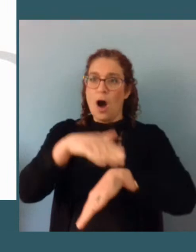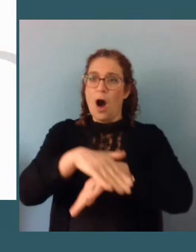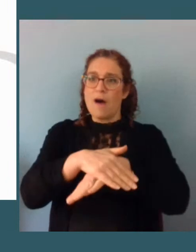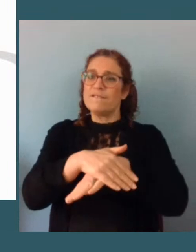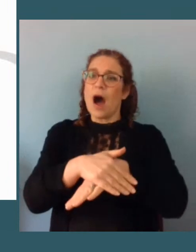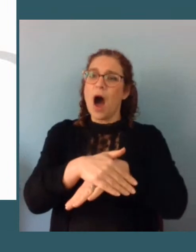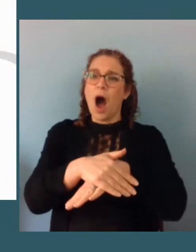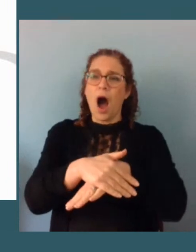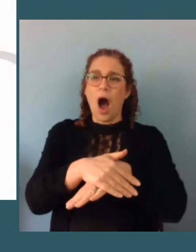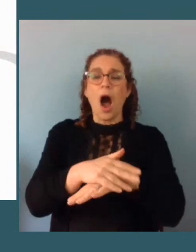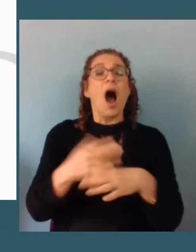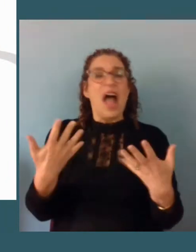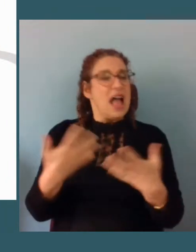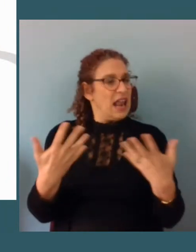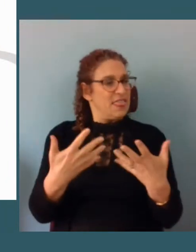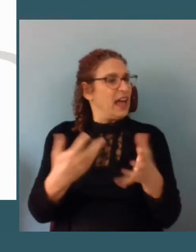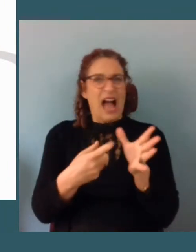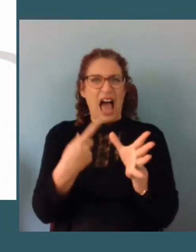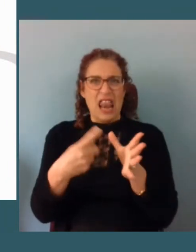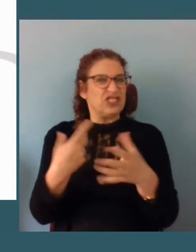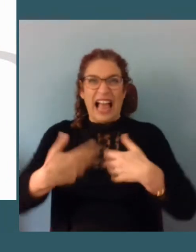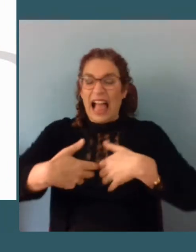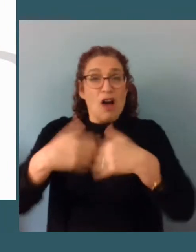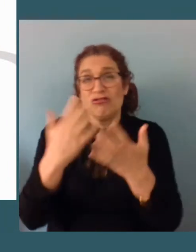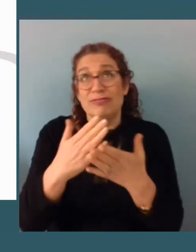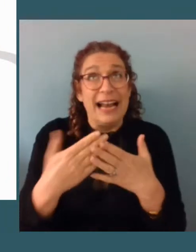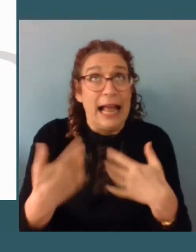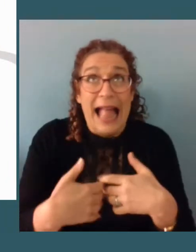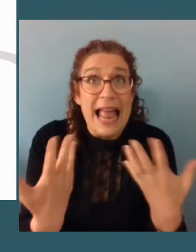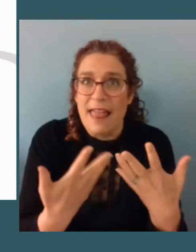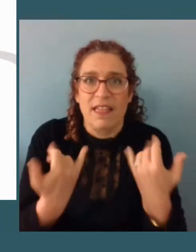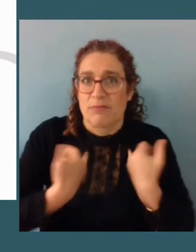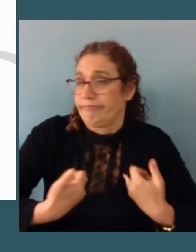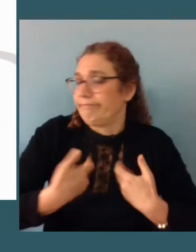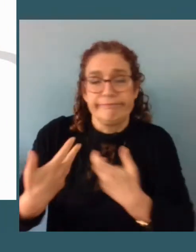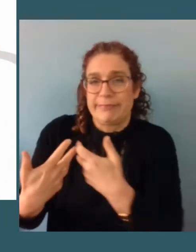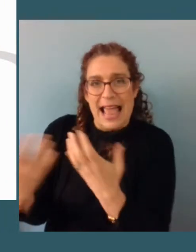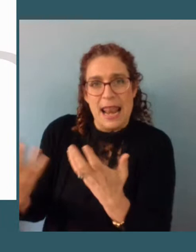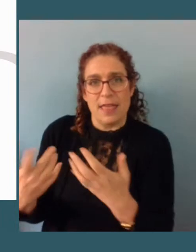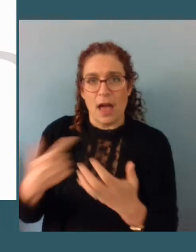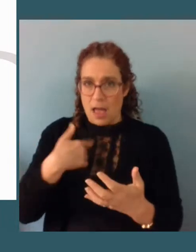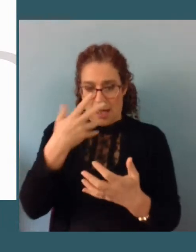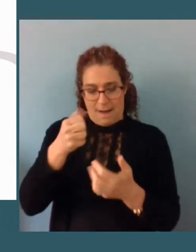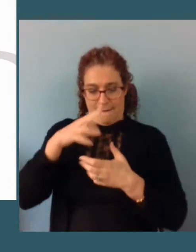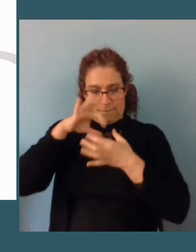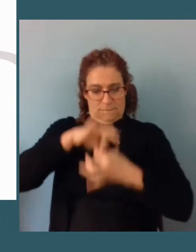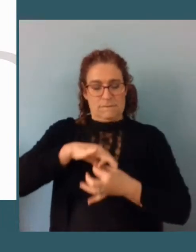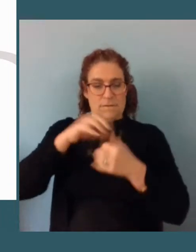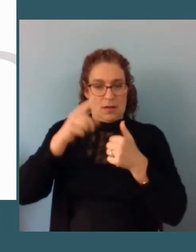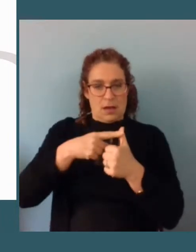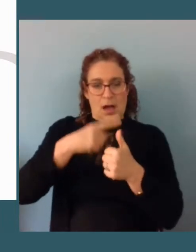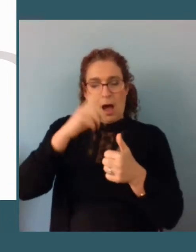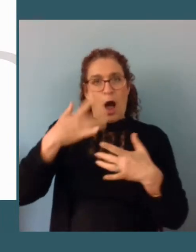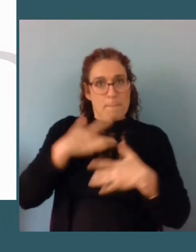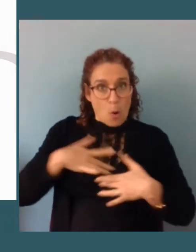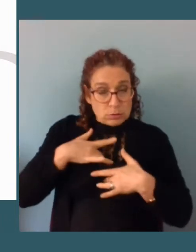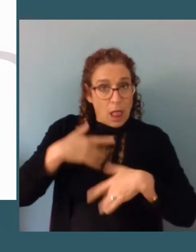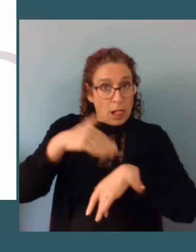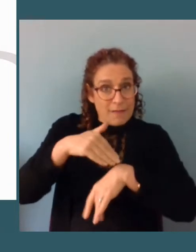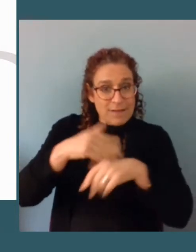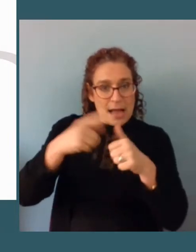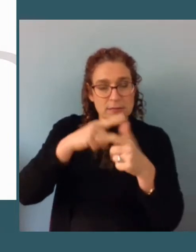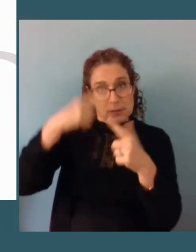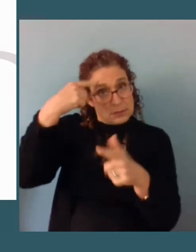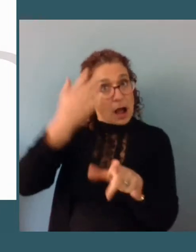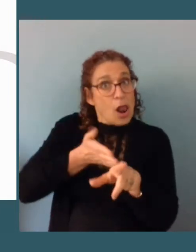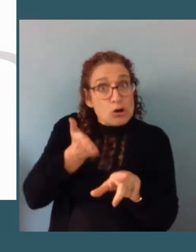allergic condition, and in fact any long-term condition, there is of course emotional, psychological and financial implications. And we